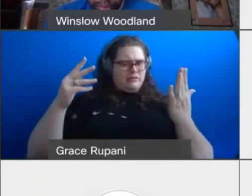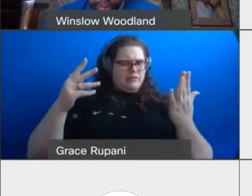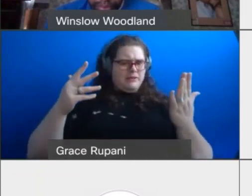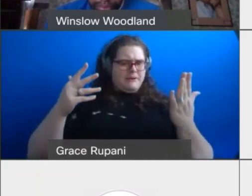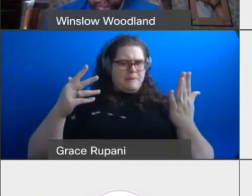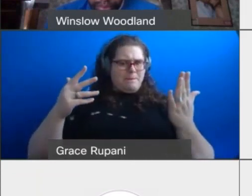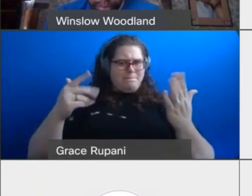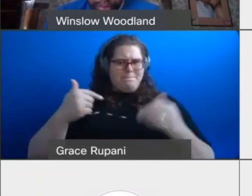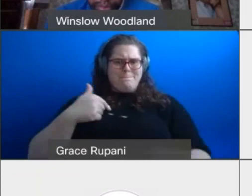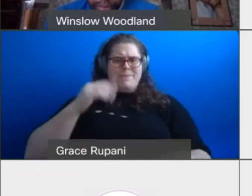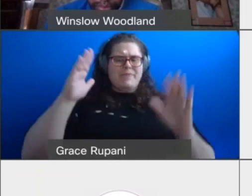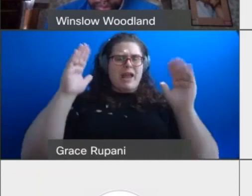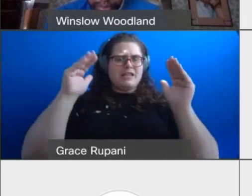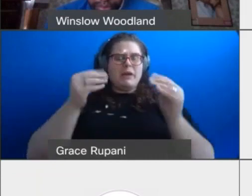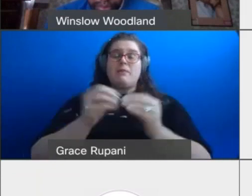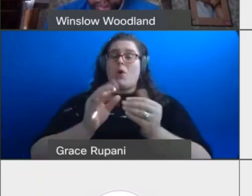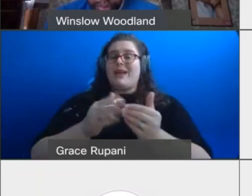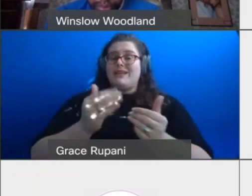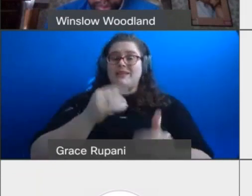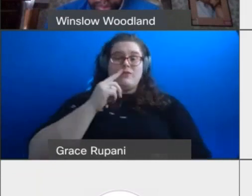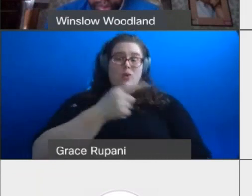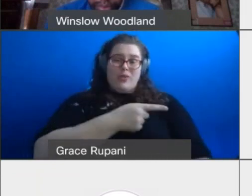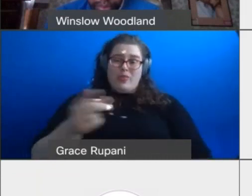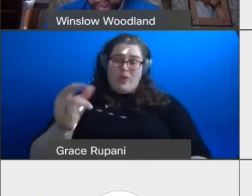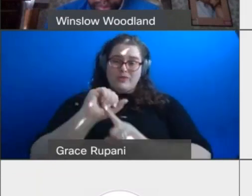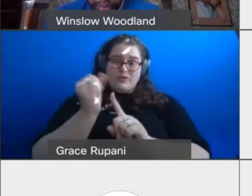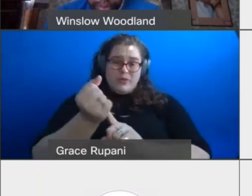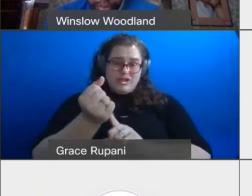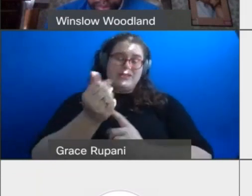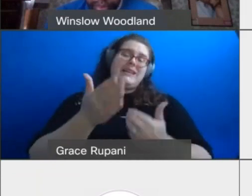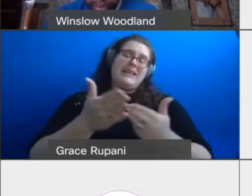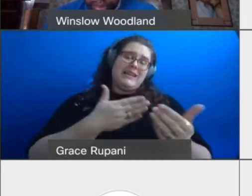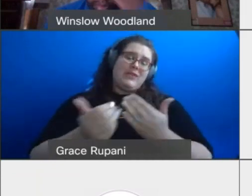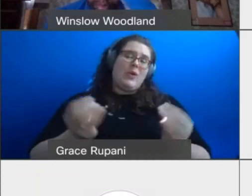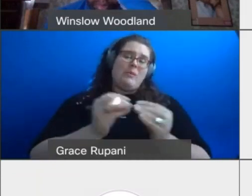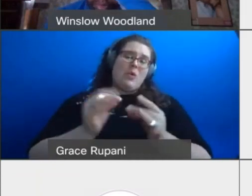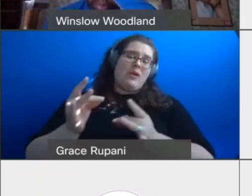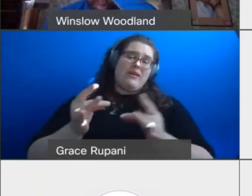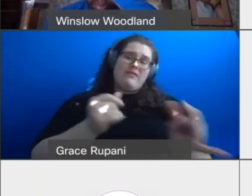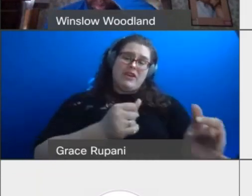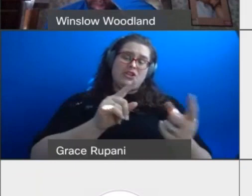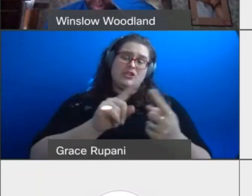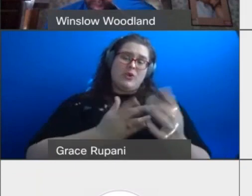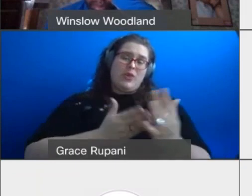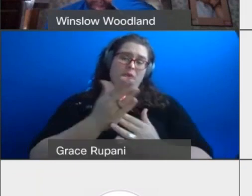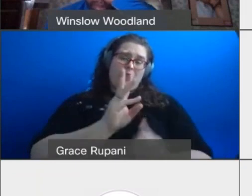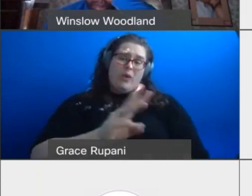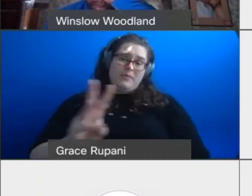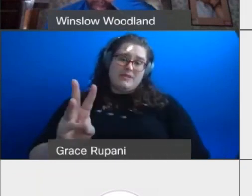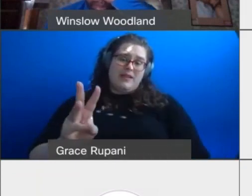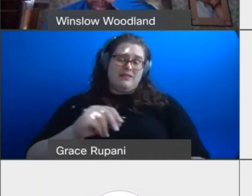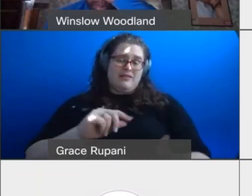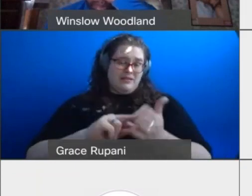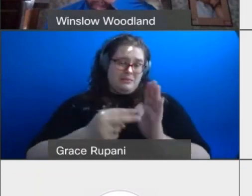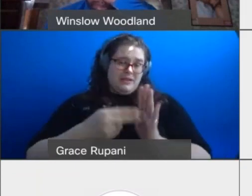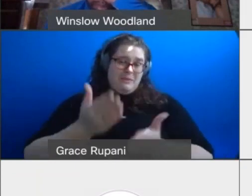that what might be easier in those cases, even though it is much more efficient to go through the website, then in those cases they might want to call